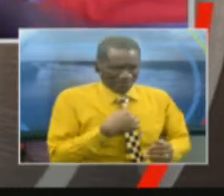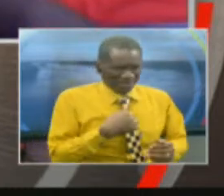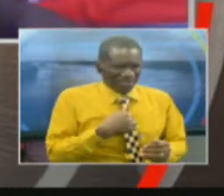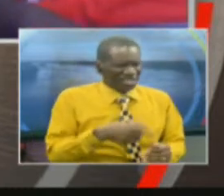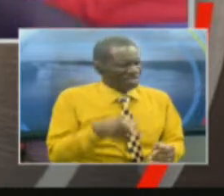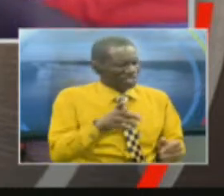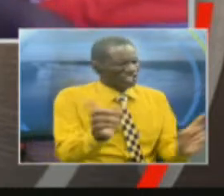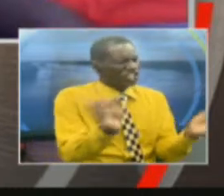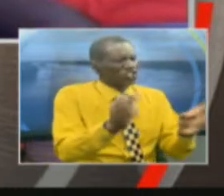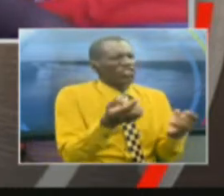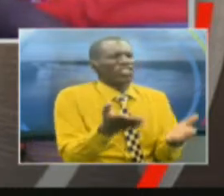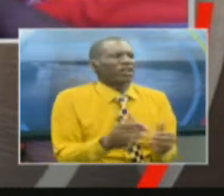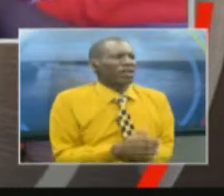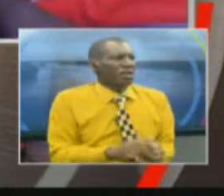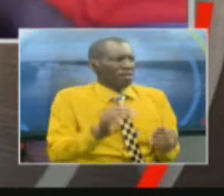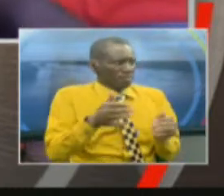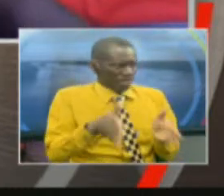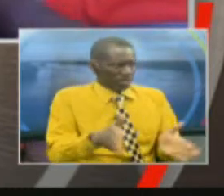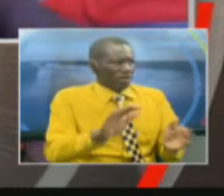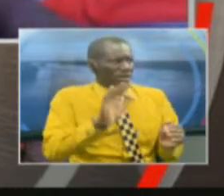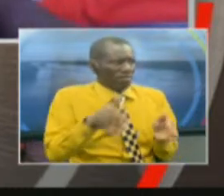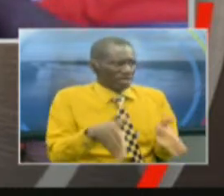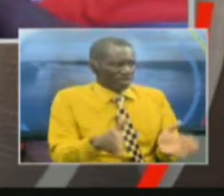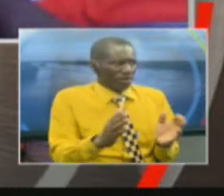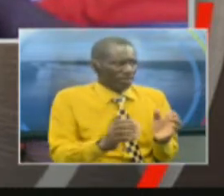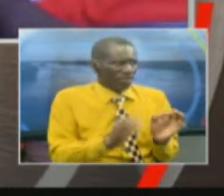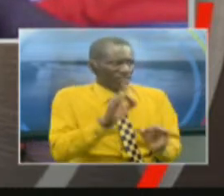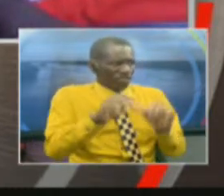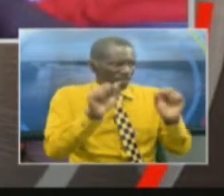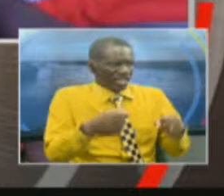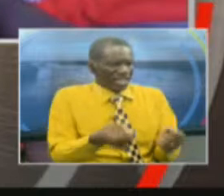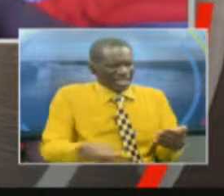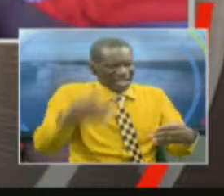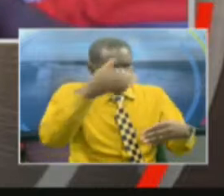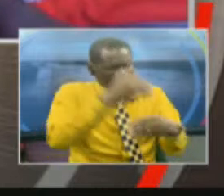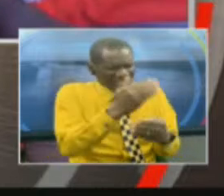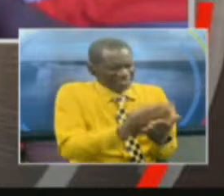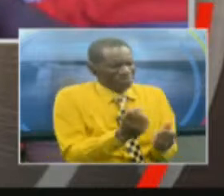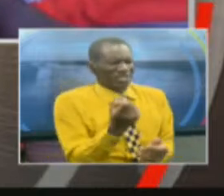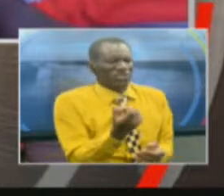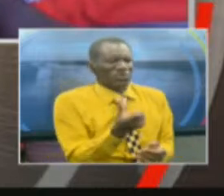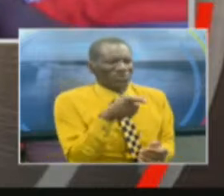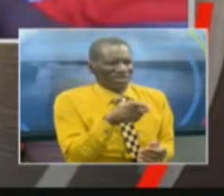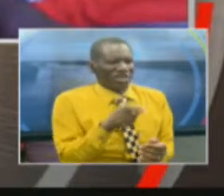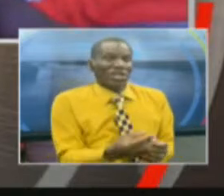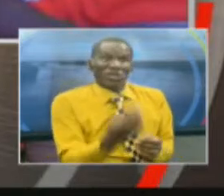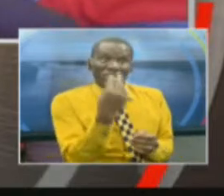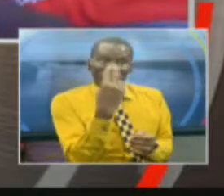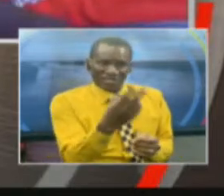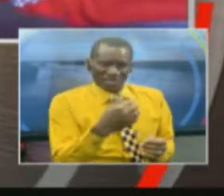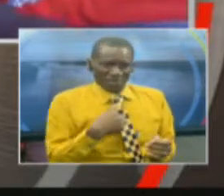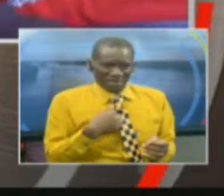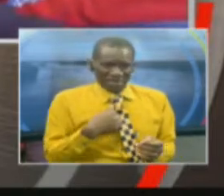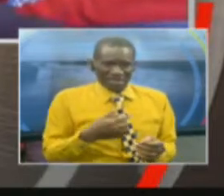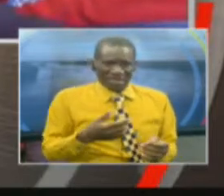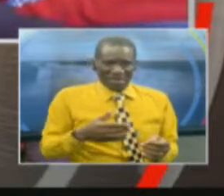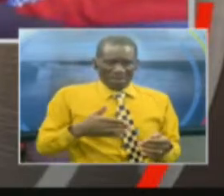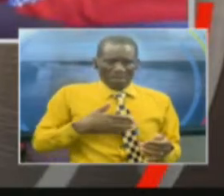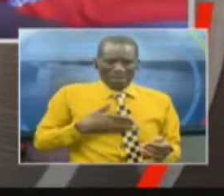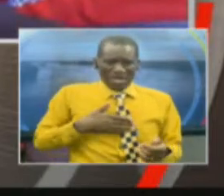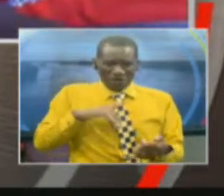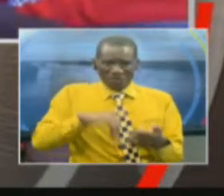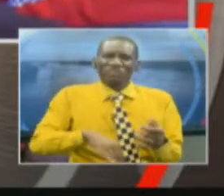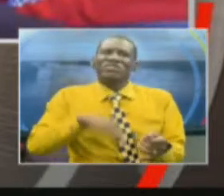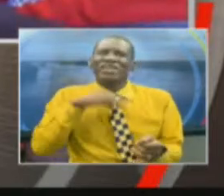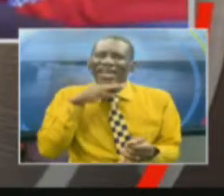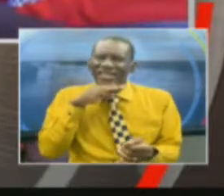featured. And by the way, if I may add a bit, you see, I'm a widower, she's not a widower, she is not